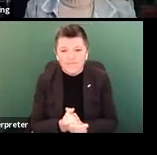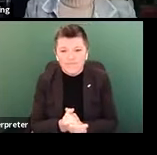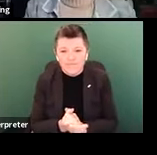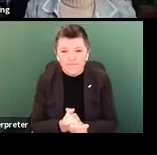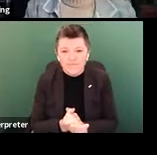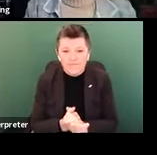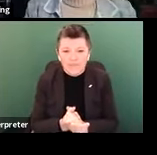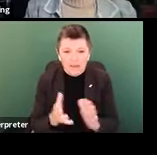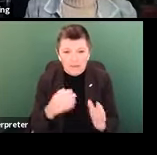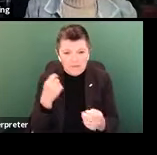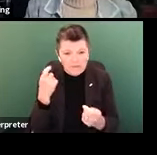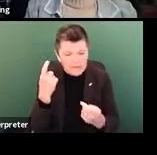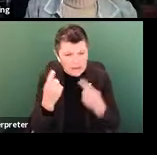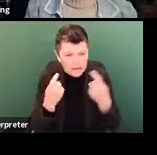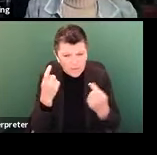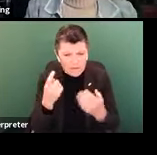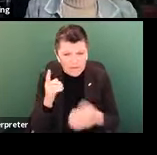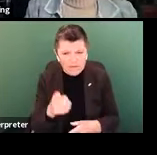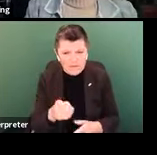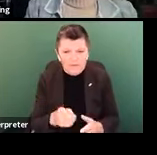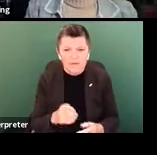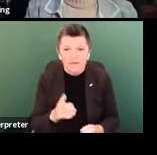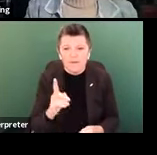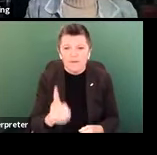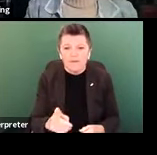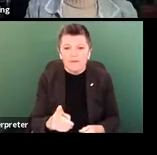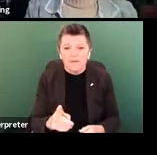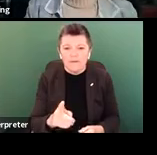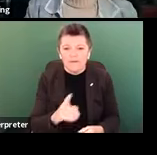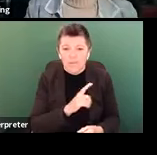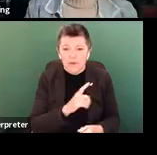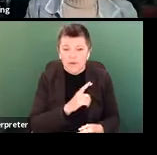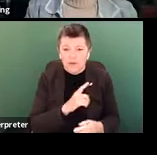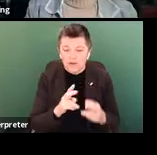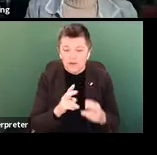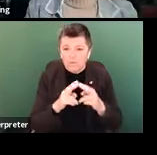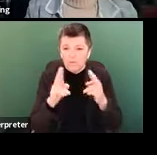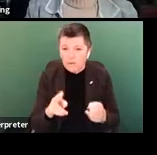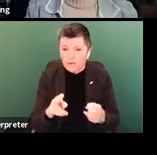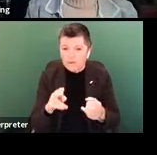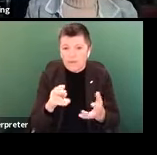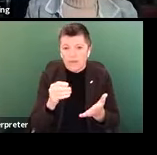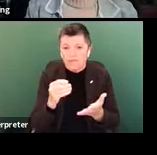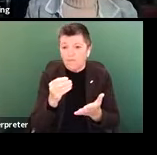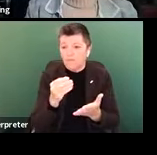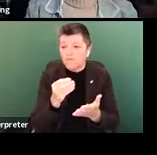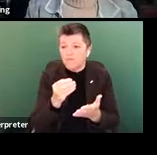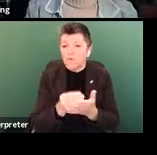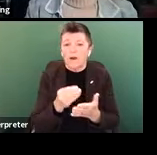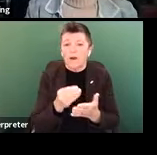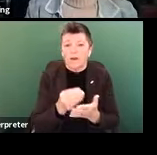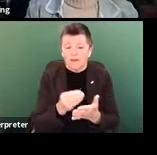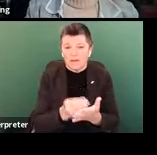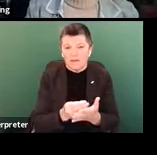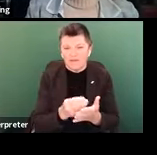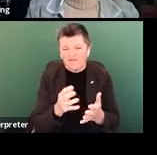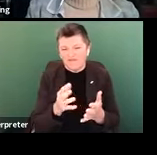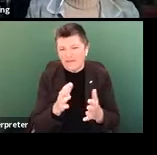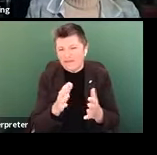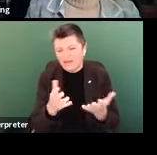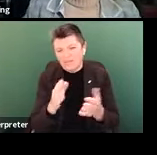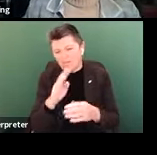about it because the price of properties, perhaps that's not the point in